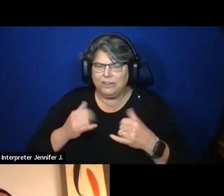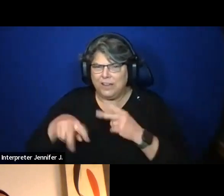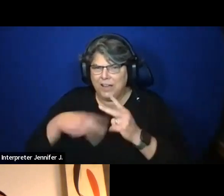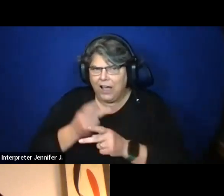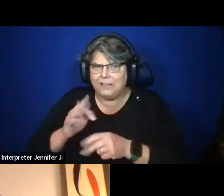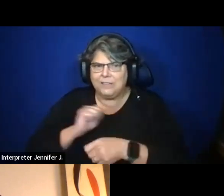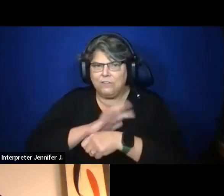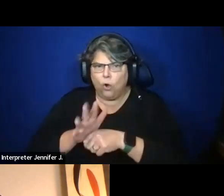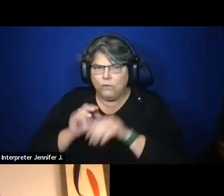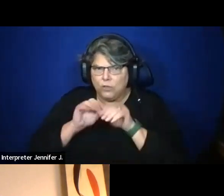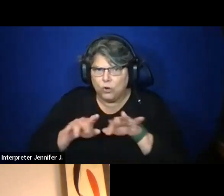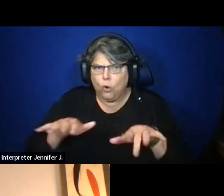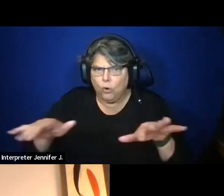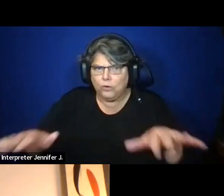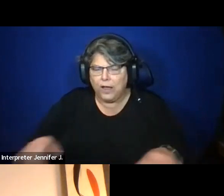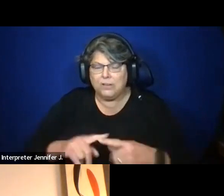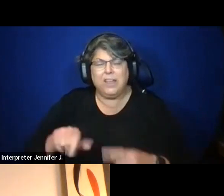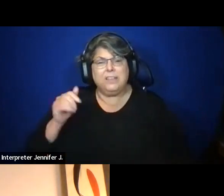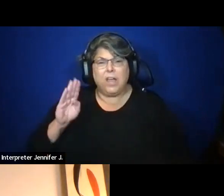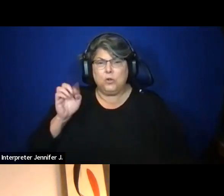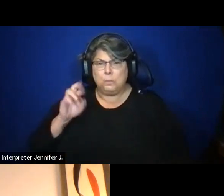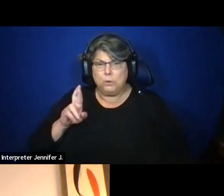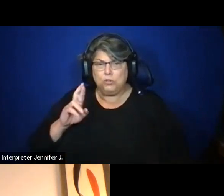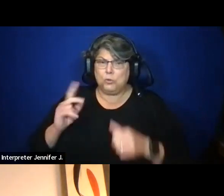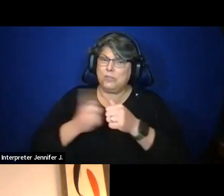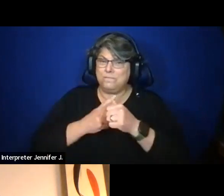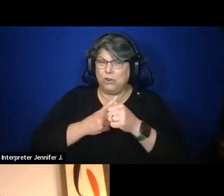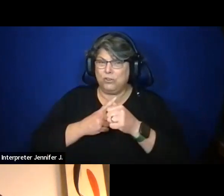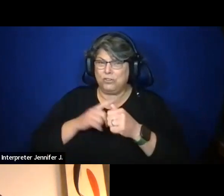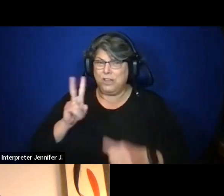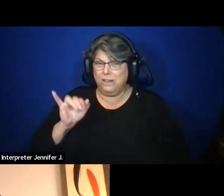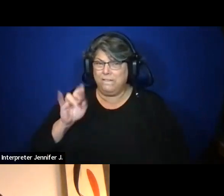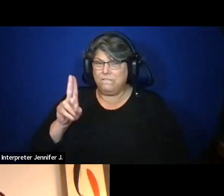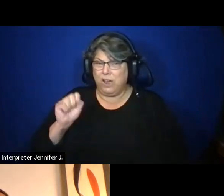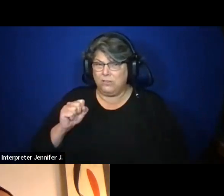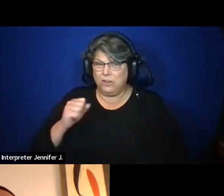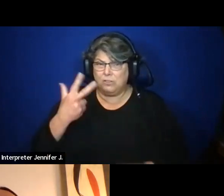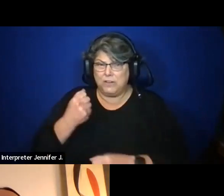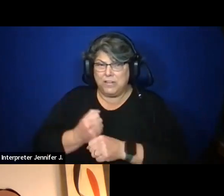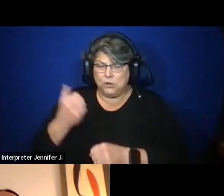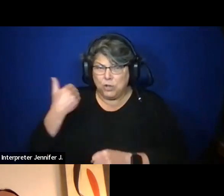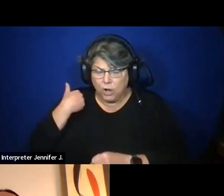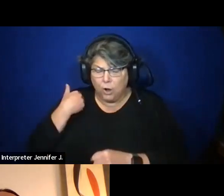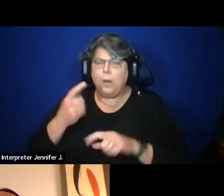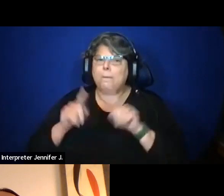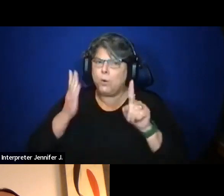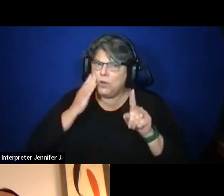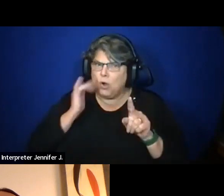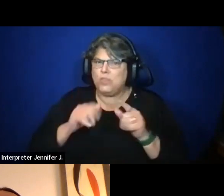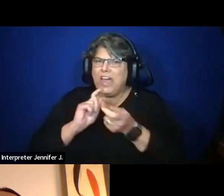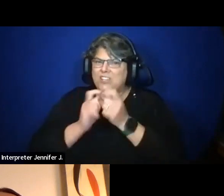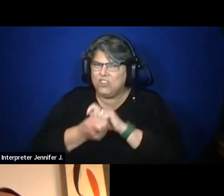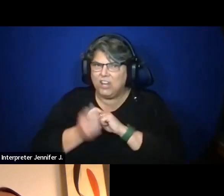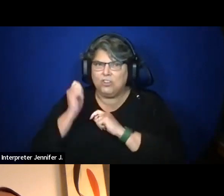Omicron, whereas like the other boosters, it was the original virus from 3 years ago, and we know that the virus keeps changing. And so it actually